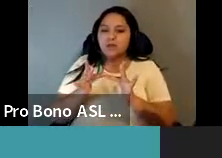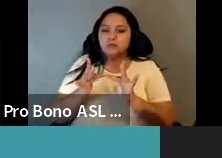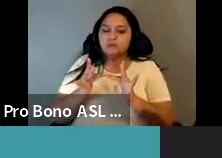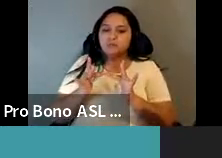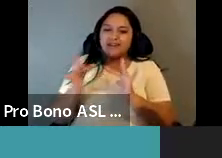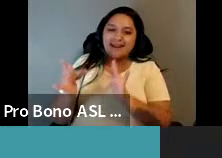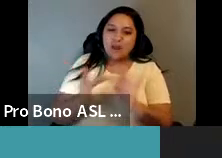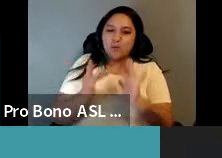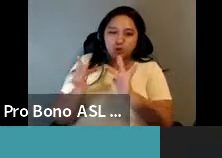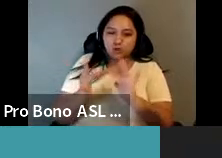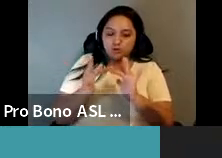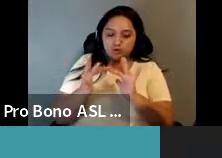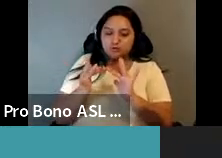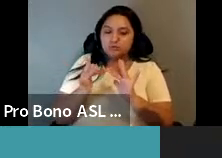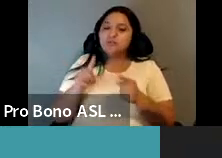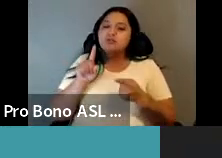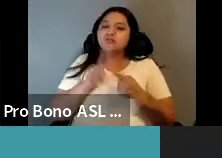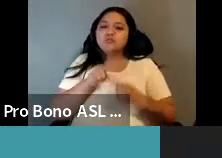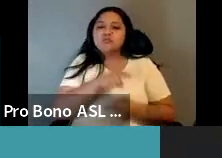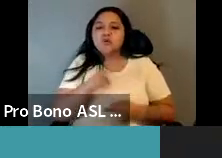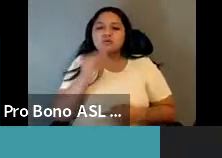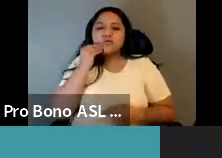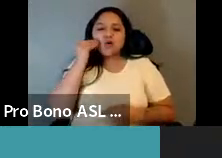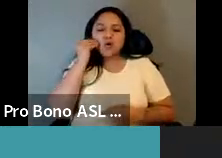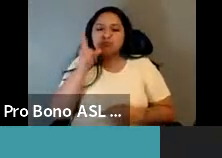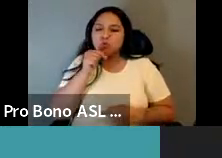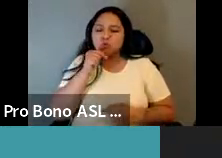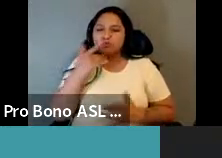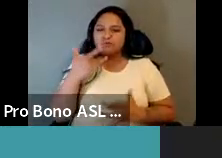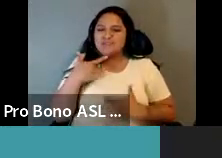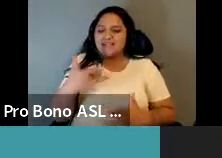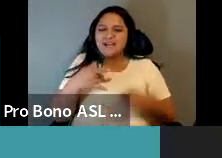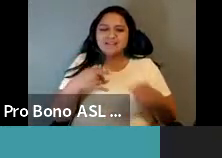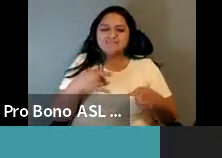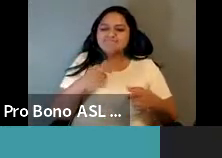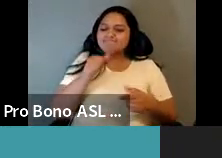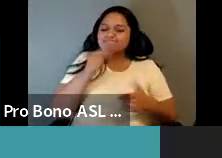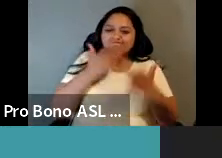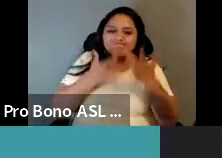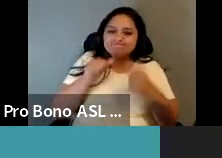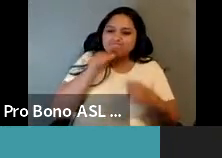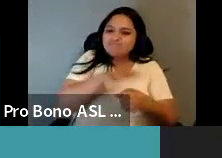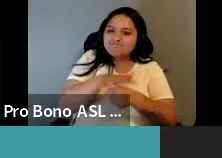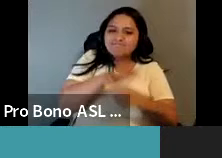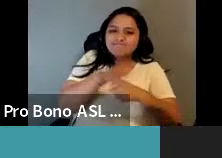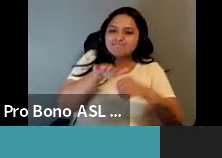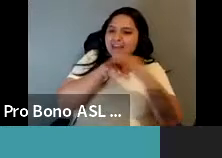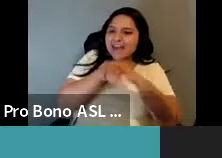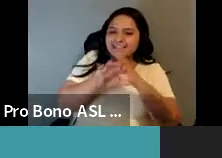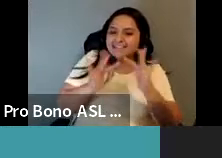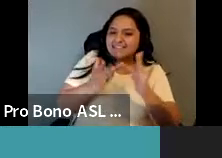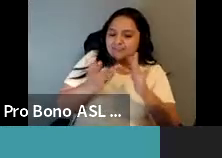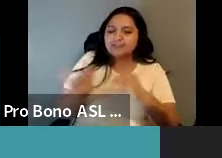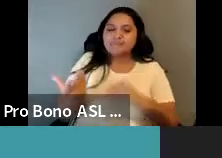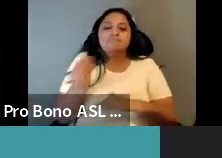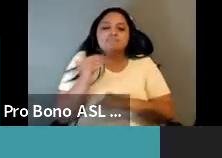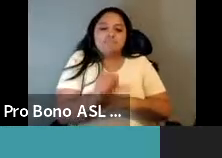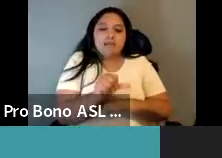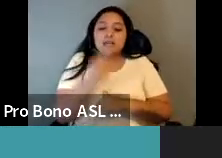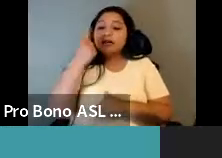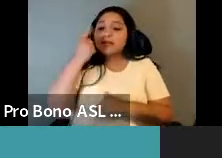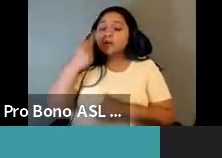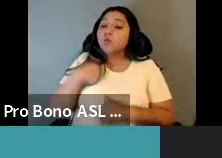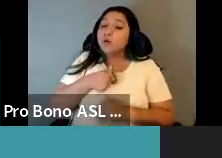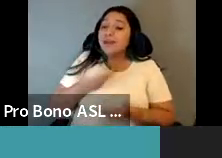have the greatest disparities in broadband access. This wasn't everything that we asked for. This is